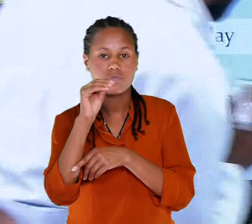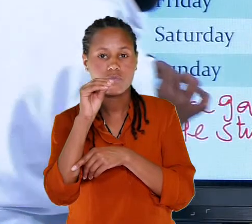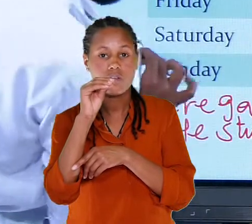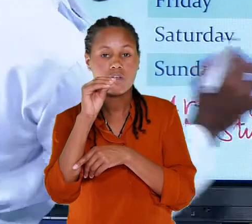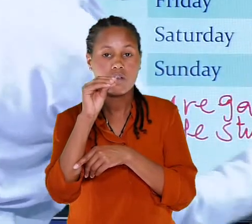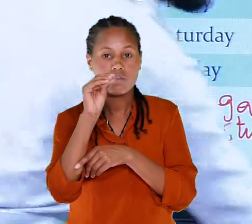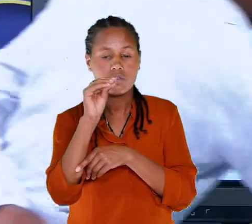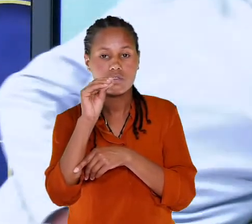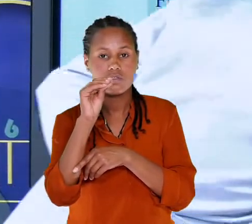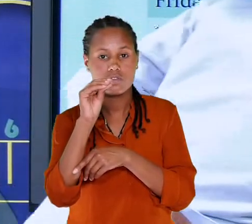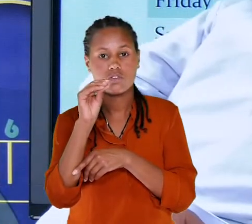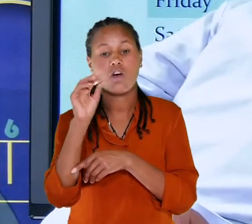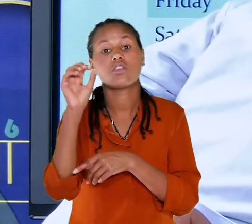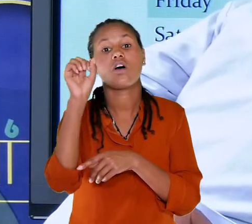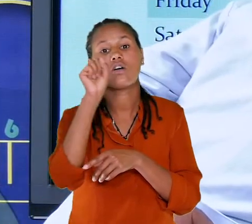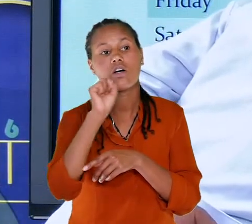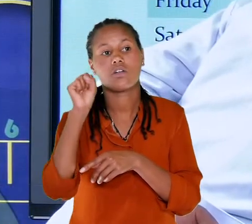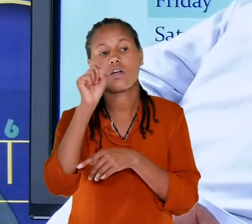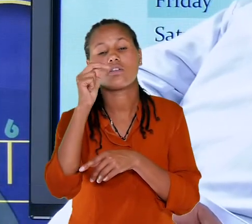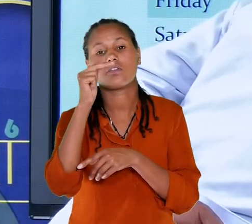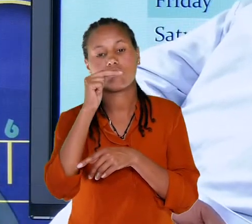on Monday and Saturday.